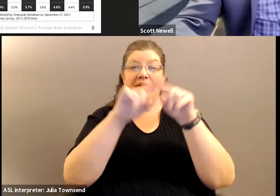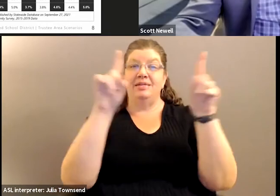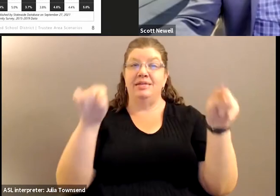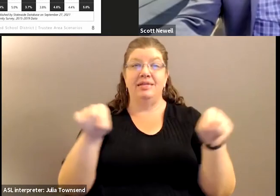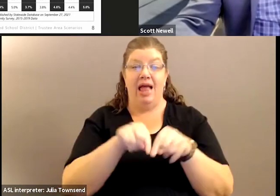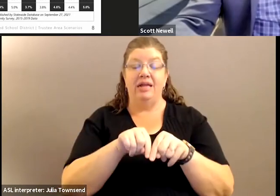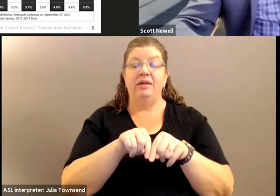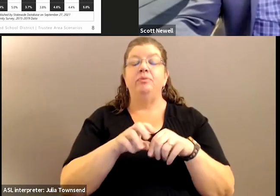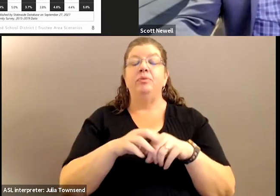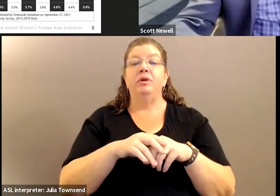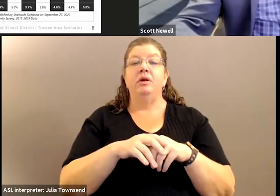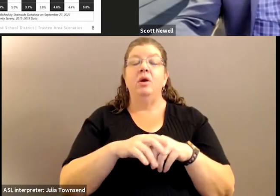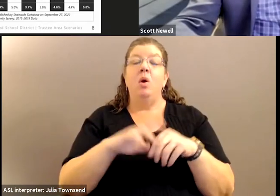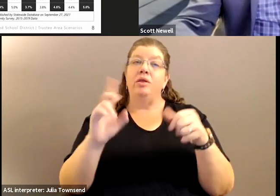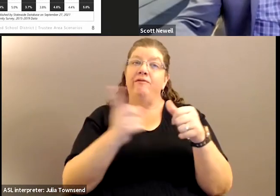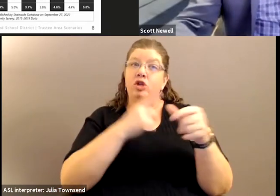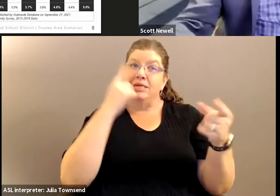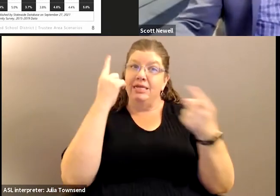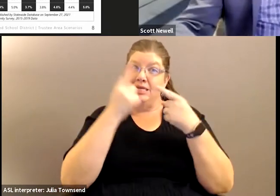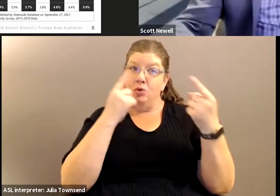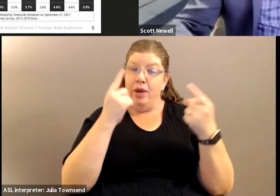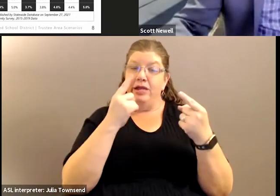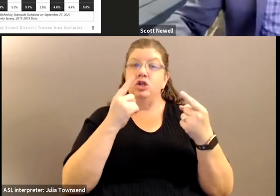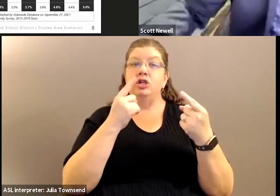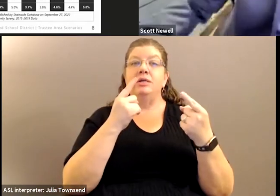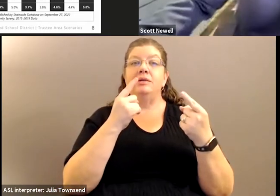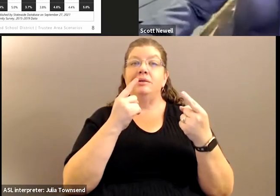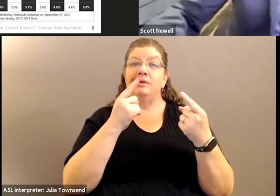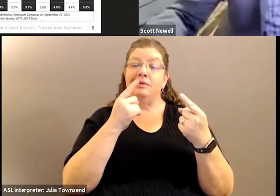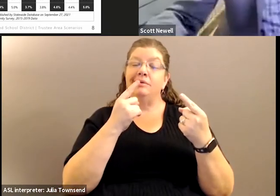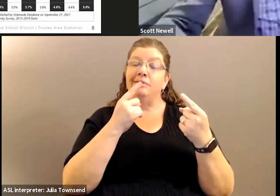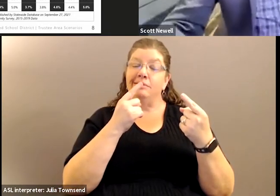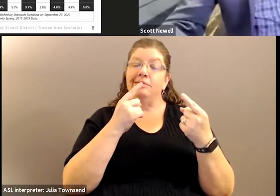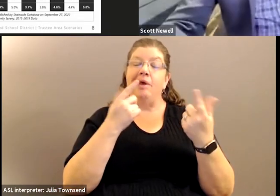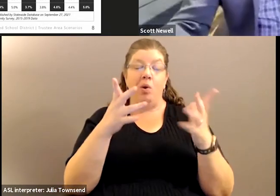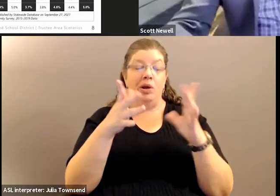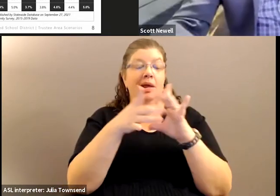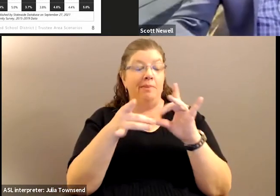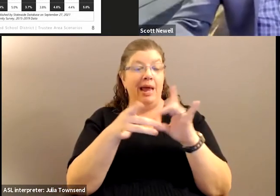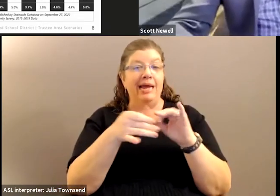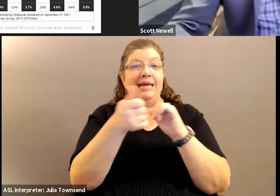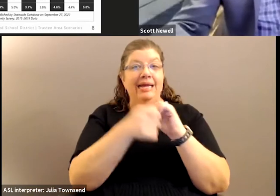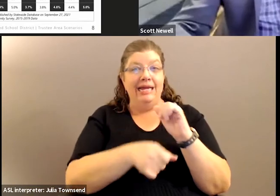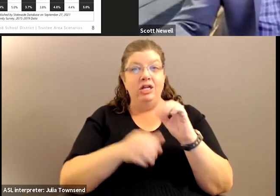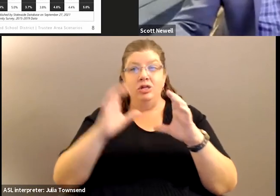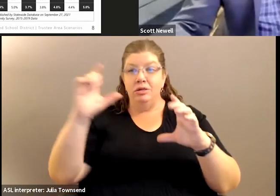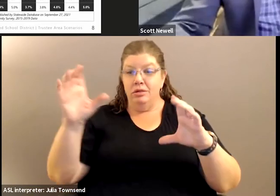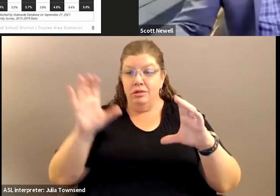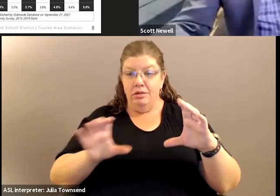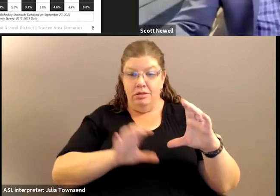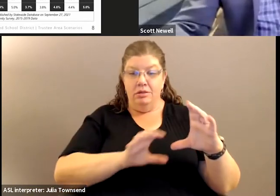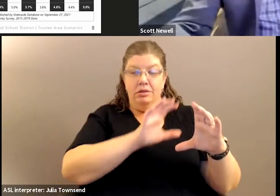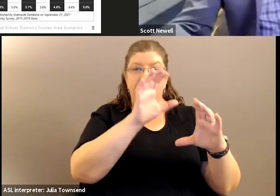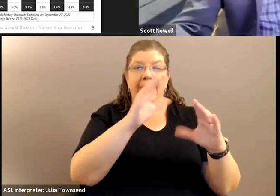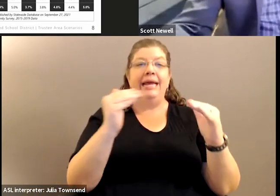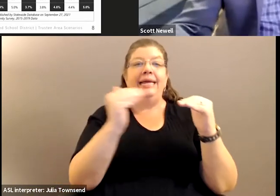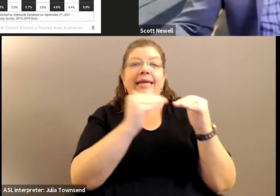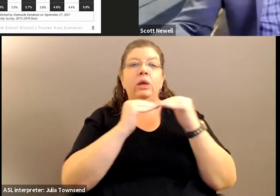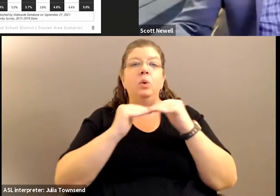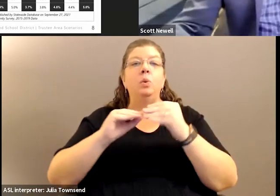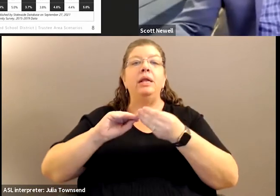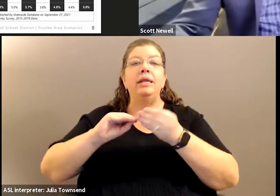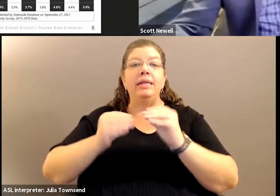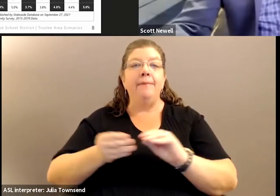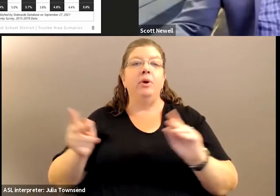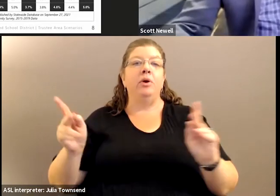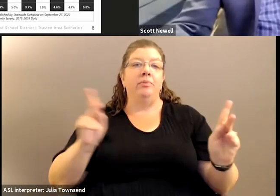considerations i i mentioned to you guys is that each section should contain nearly uh equal number